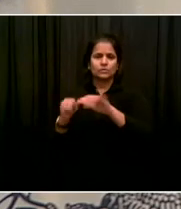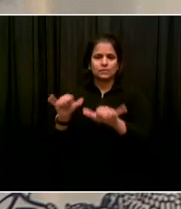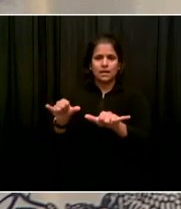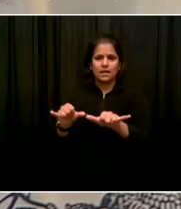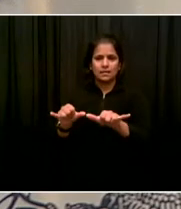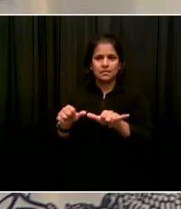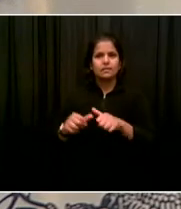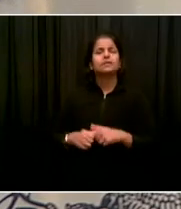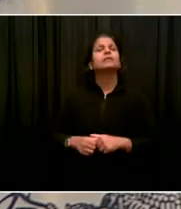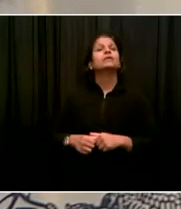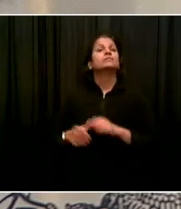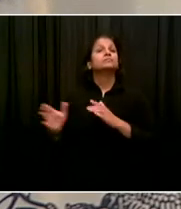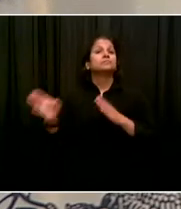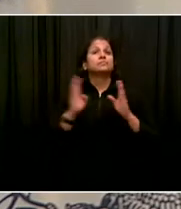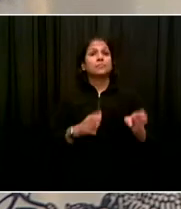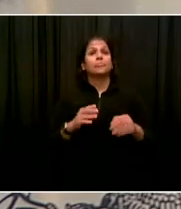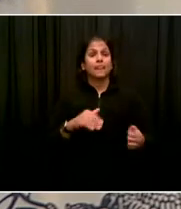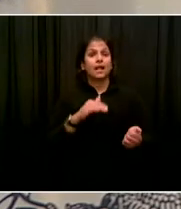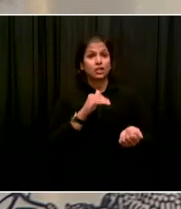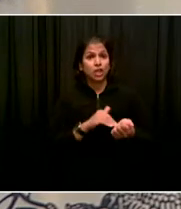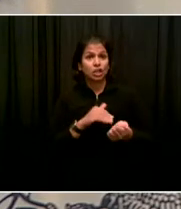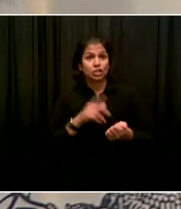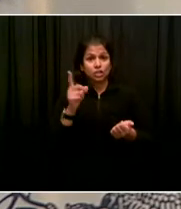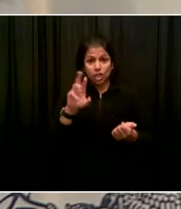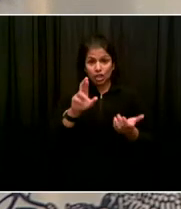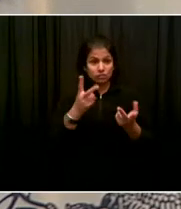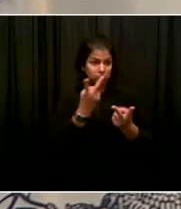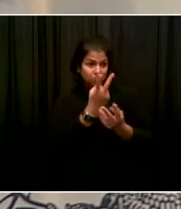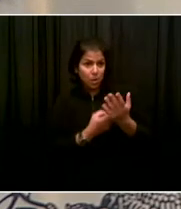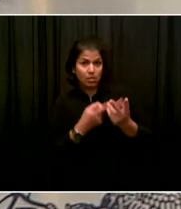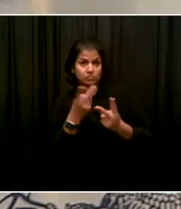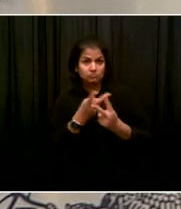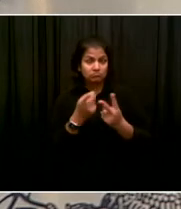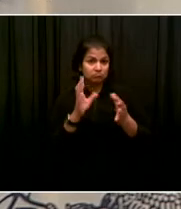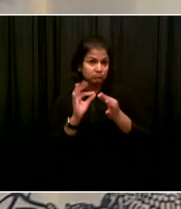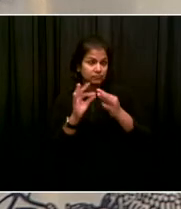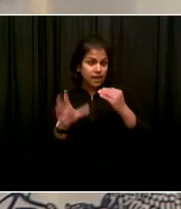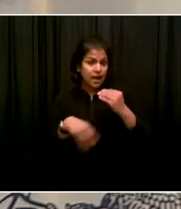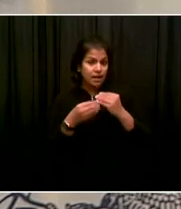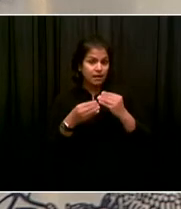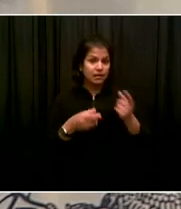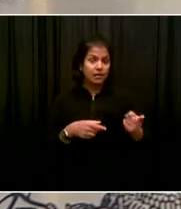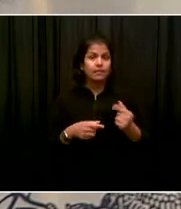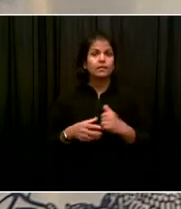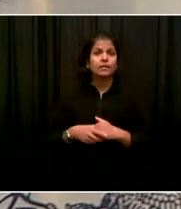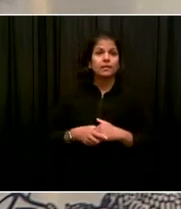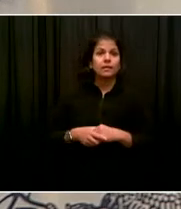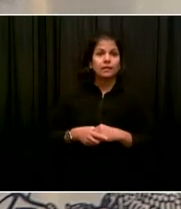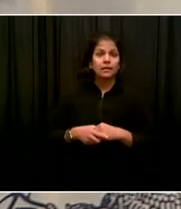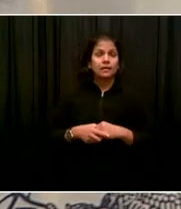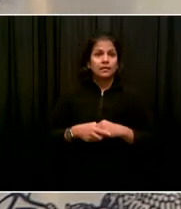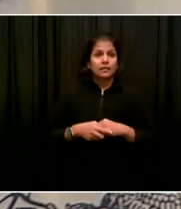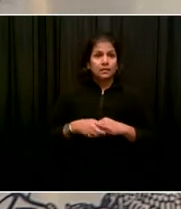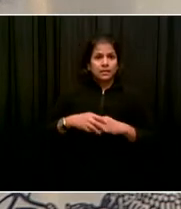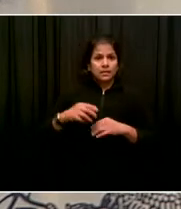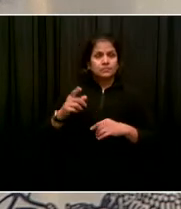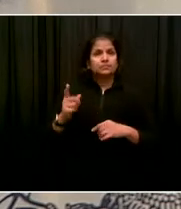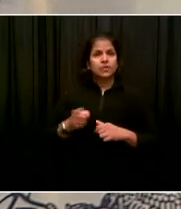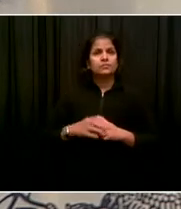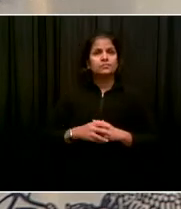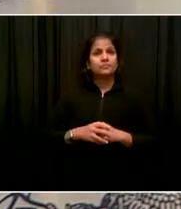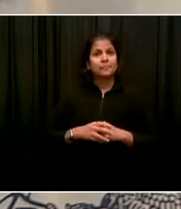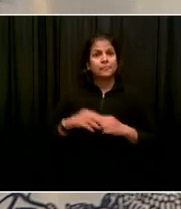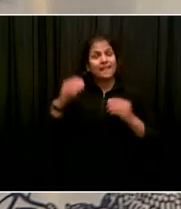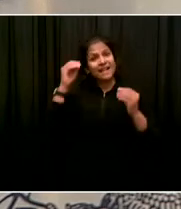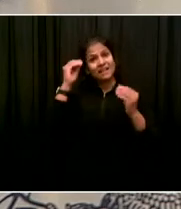guidance, that's great, but let's focus on your first question, which is very important, about the clarity of the information we're putting out to the public and whether it